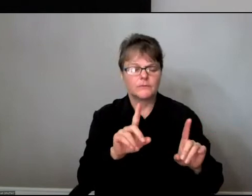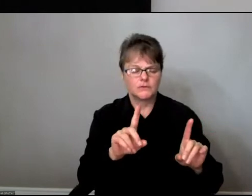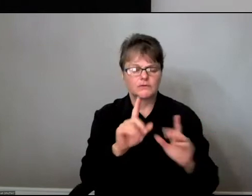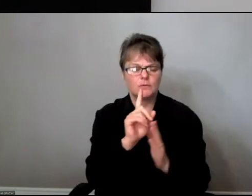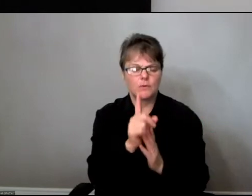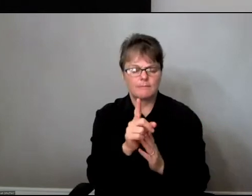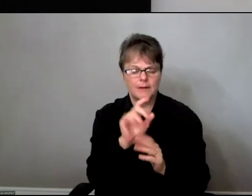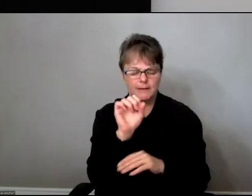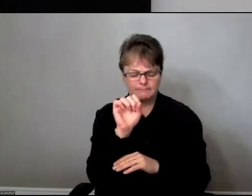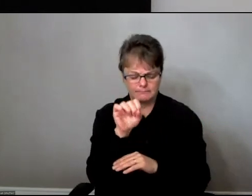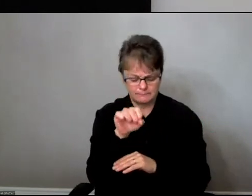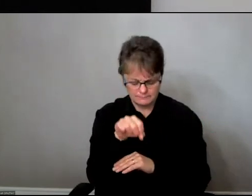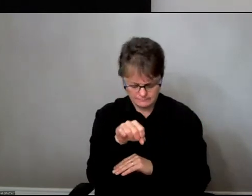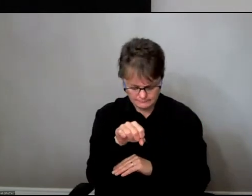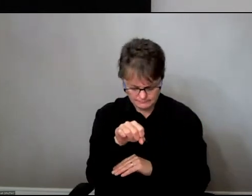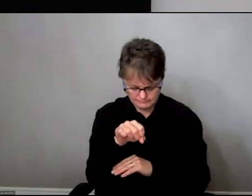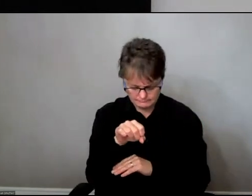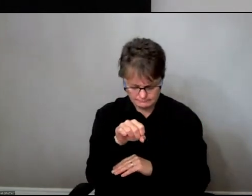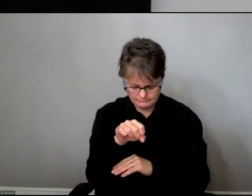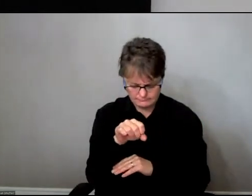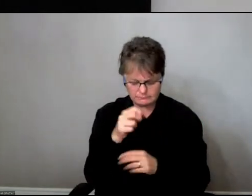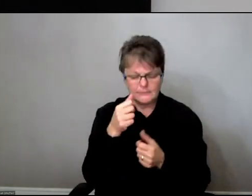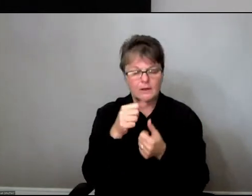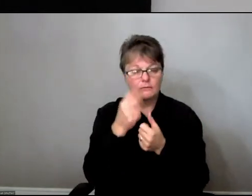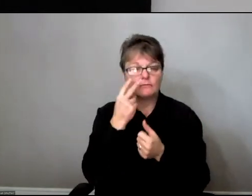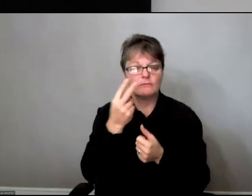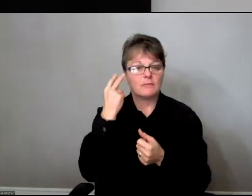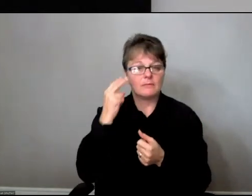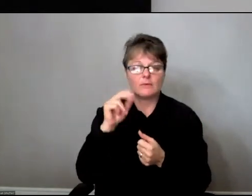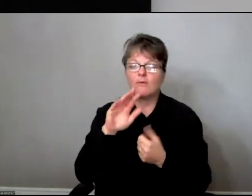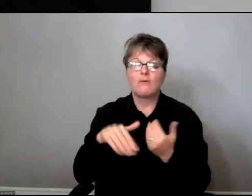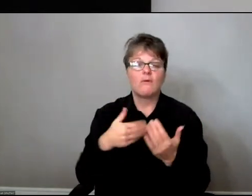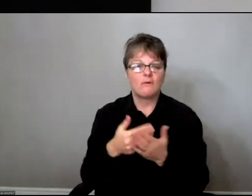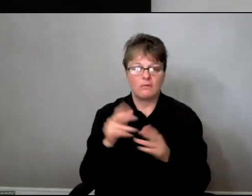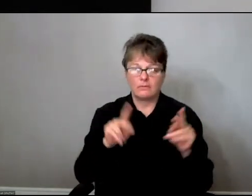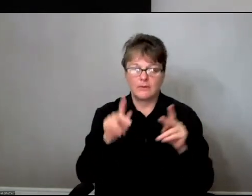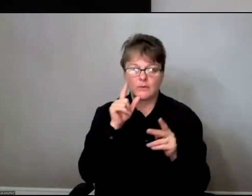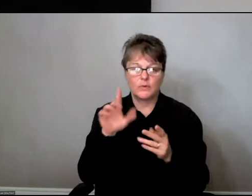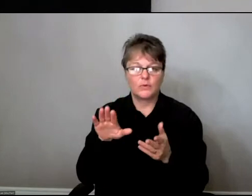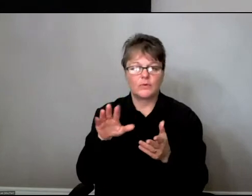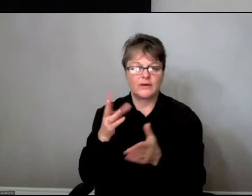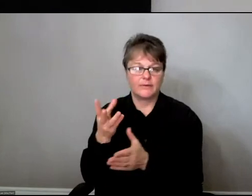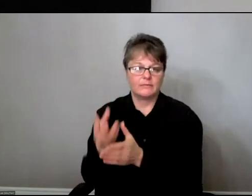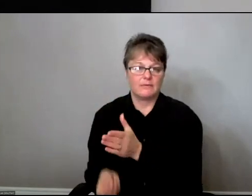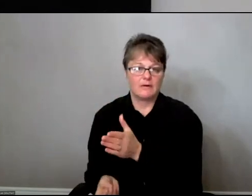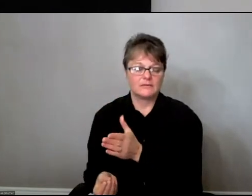everyone who has been lost through gender-based violence.